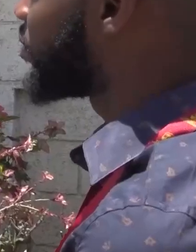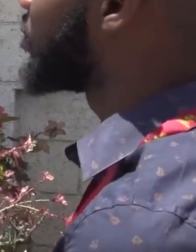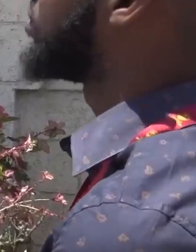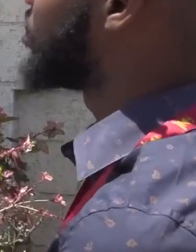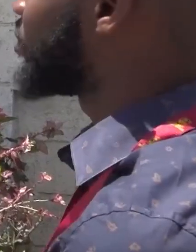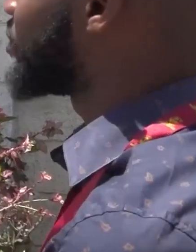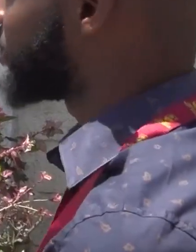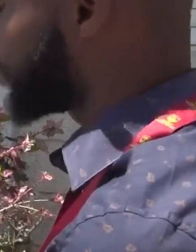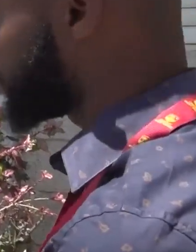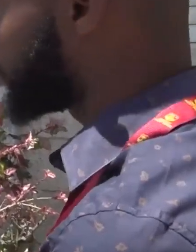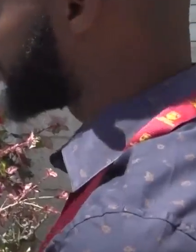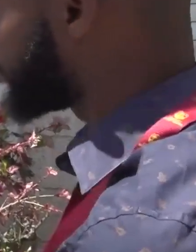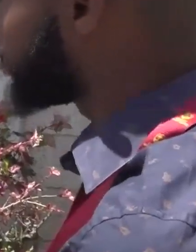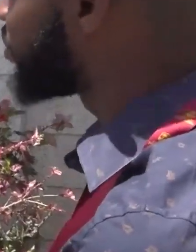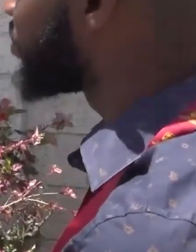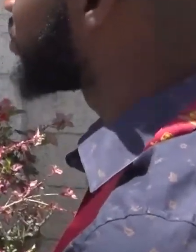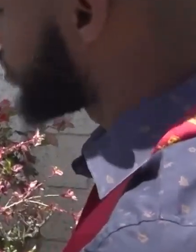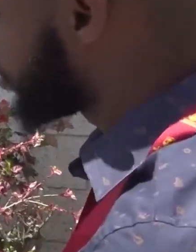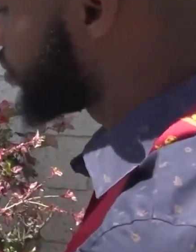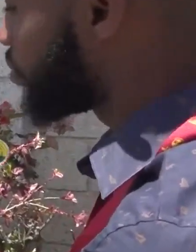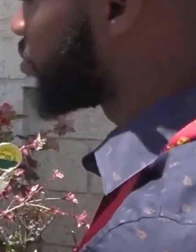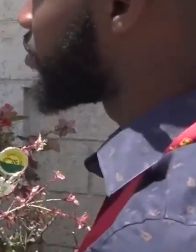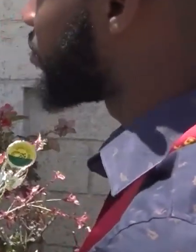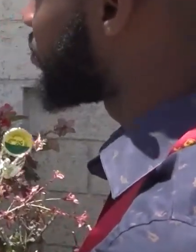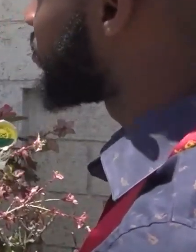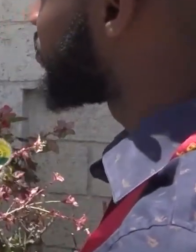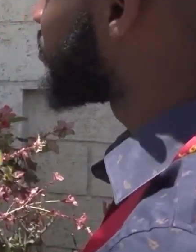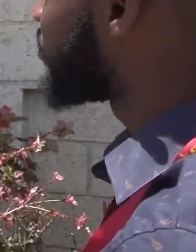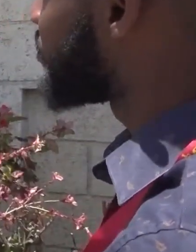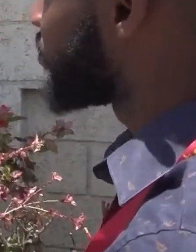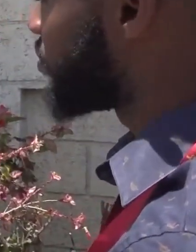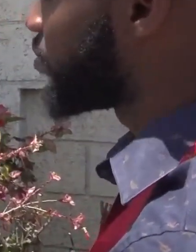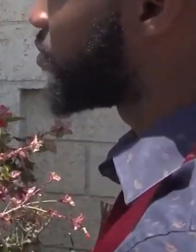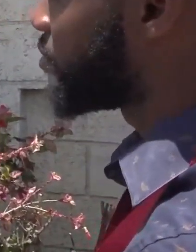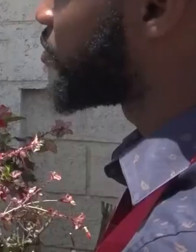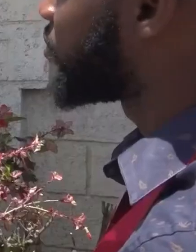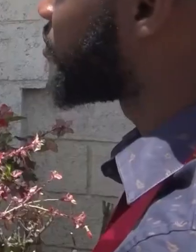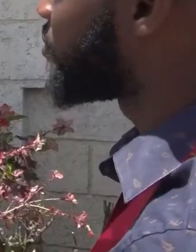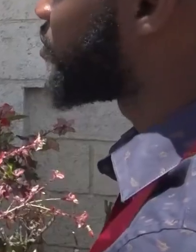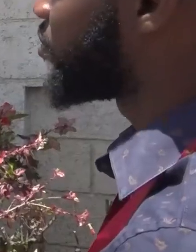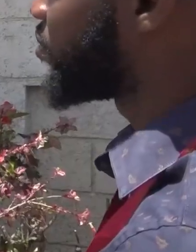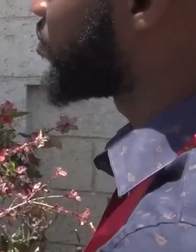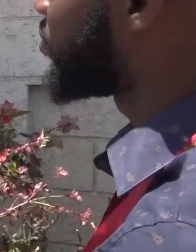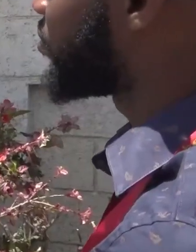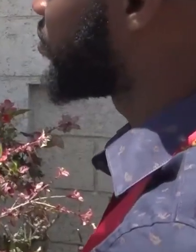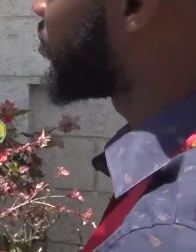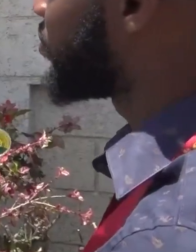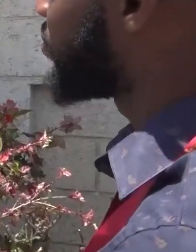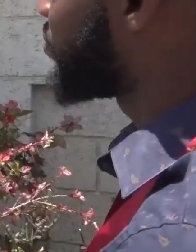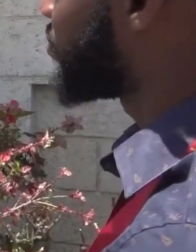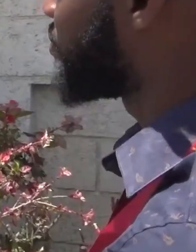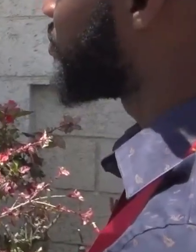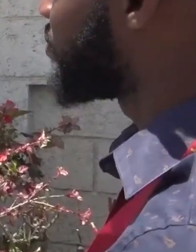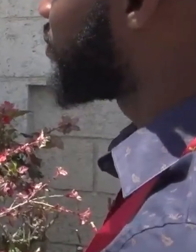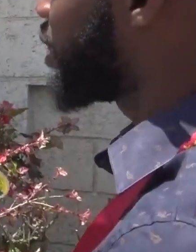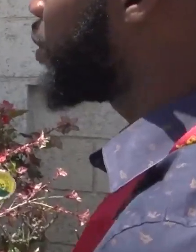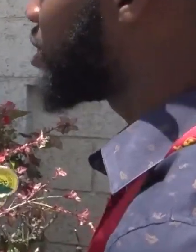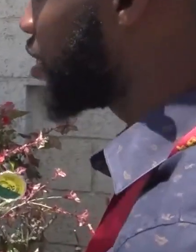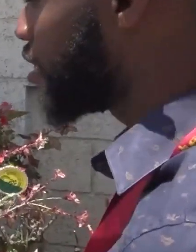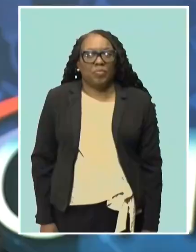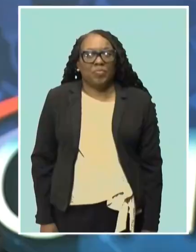before COVID. So the vibe wasn't there at first, but with the supporters and the help of the fans and spectators, we were able to do the